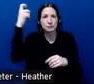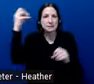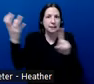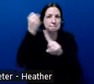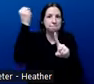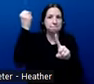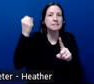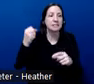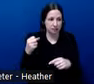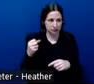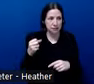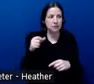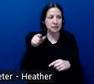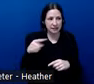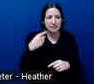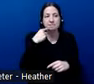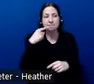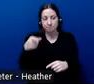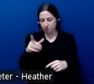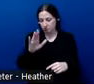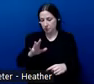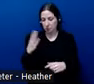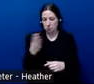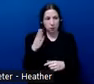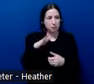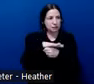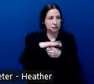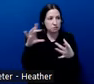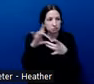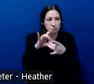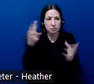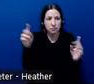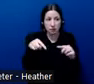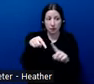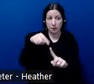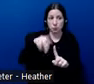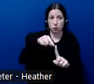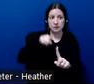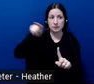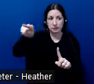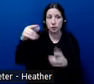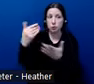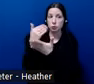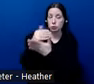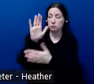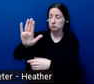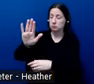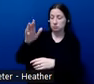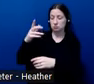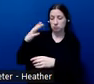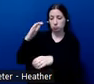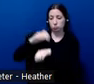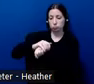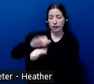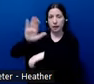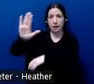prime minister. The Burnaby School District connection garnered local, national, and international media attention. Let's take a look at the story that aired